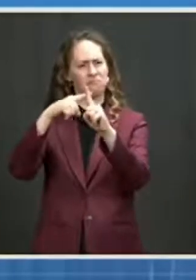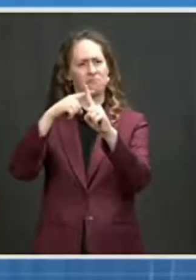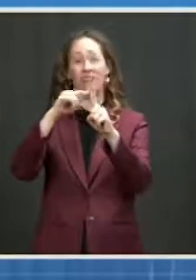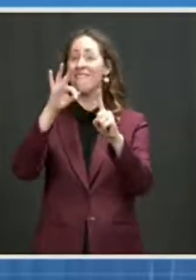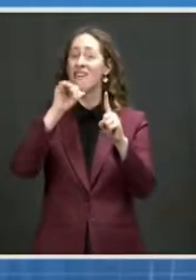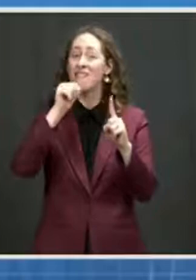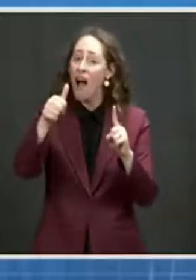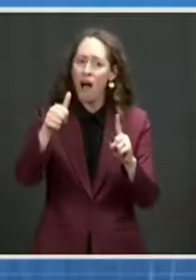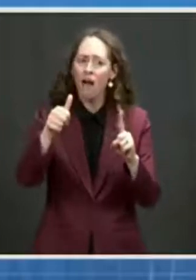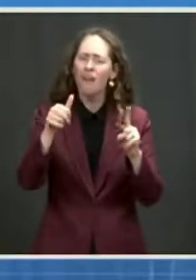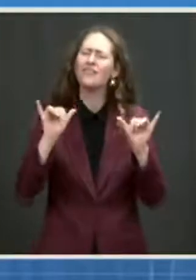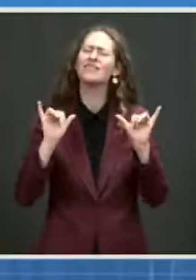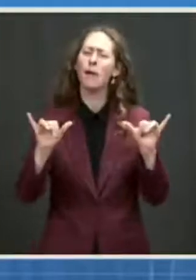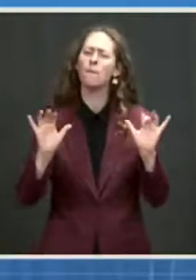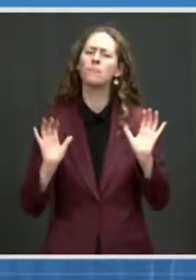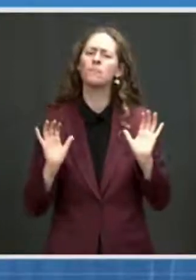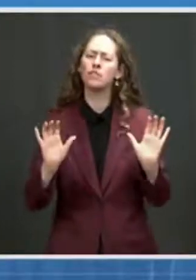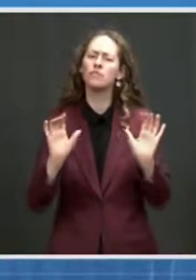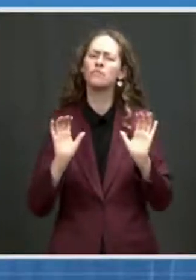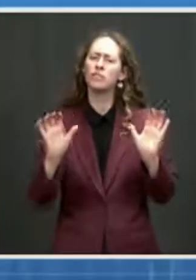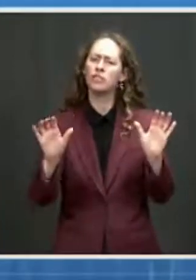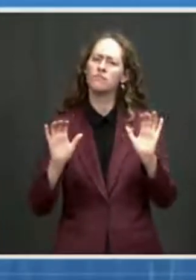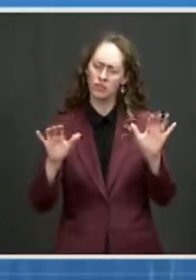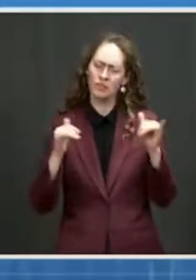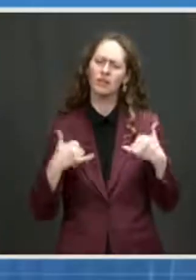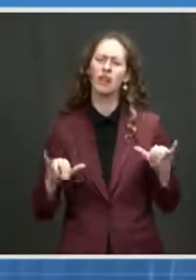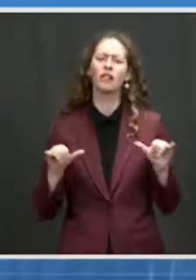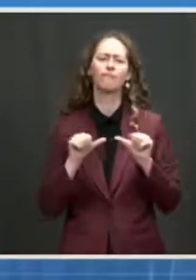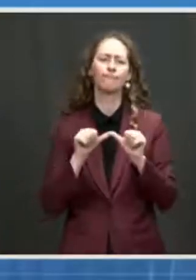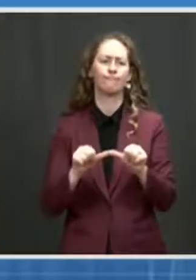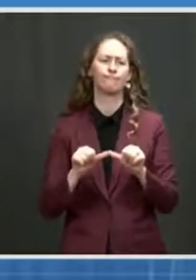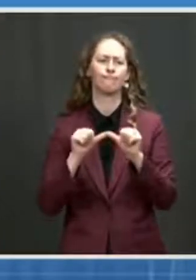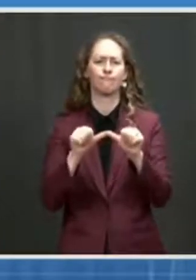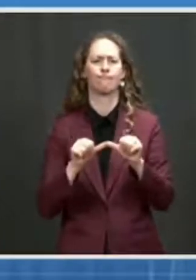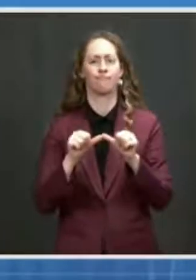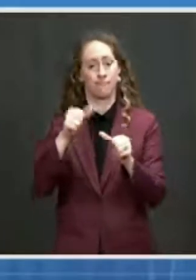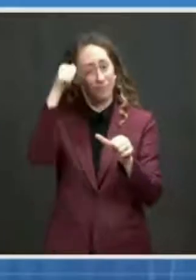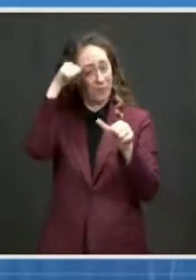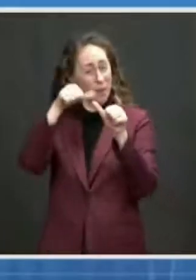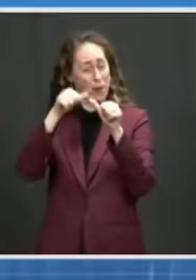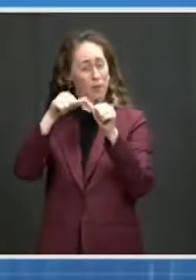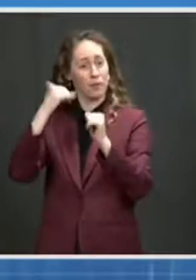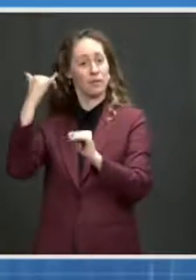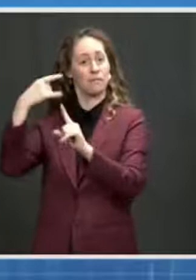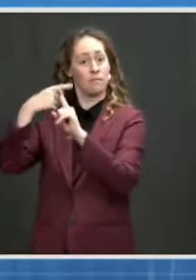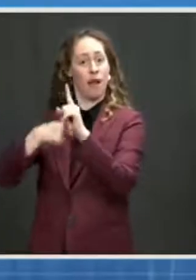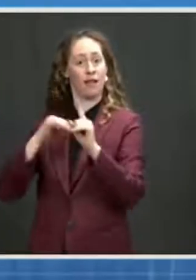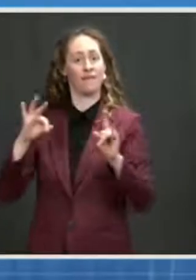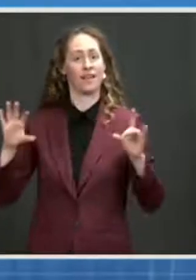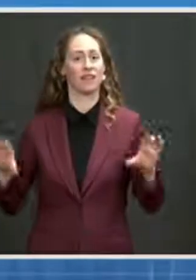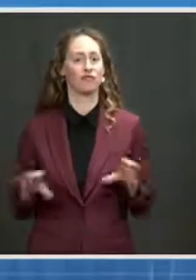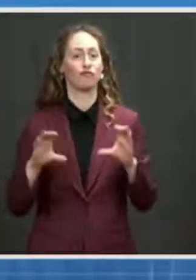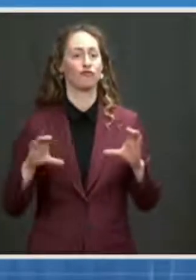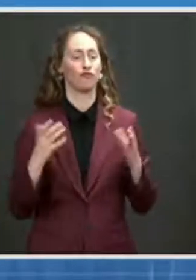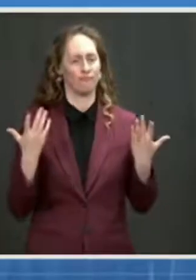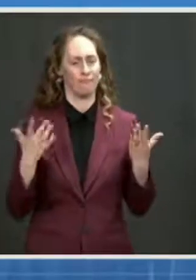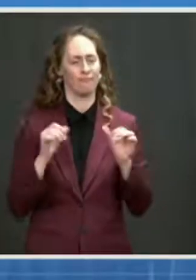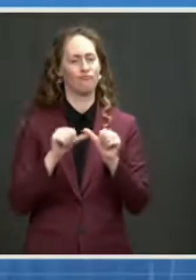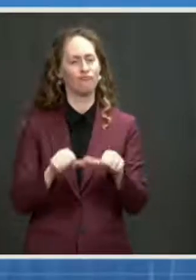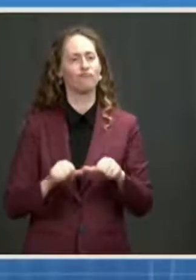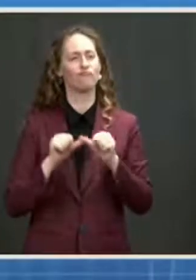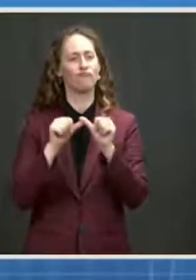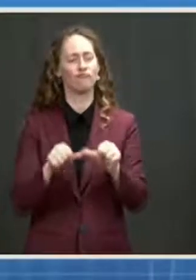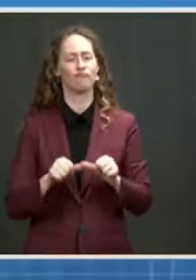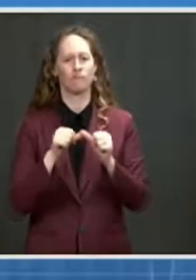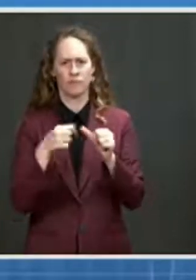pushing. As you know, this is the month of action for what we're doing, and we're putting a lot of effort into